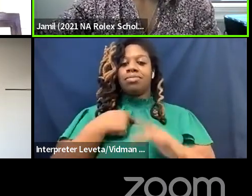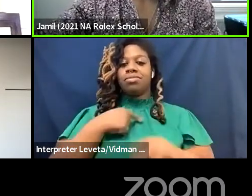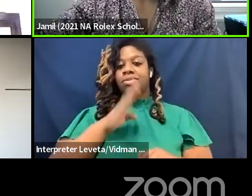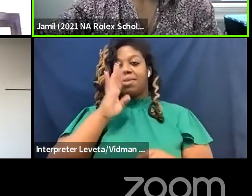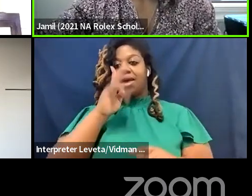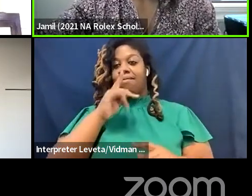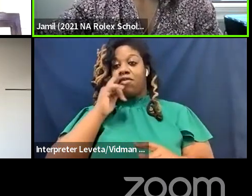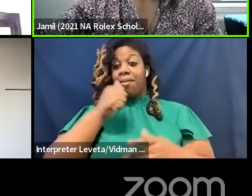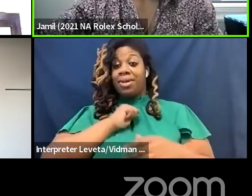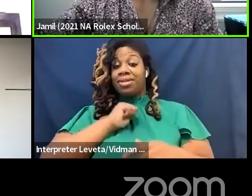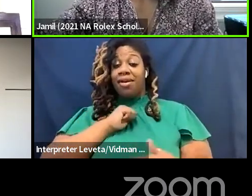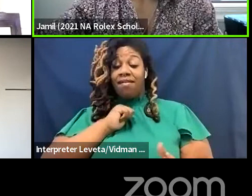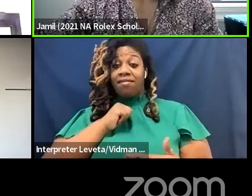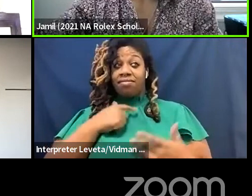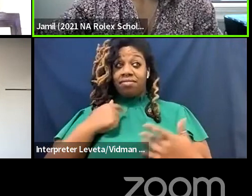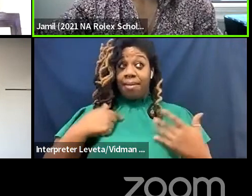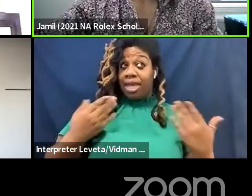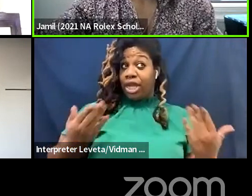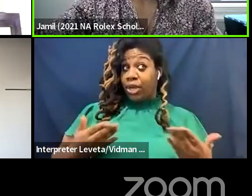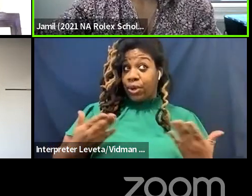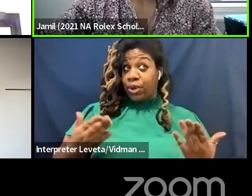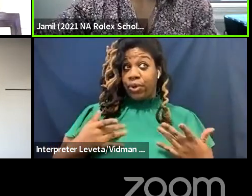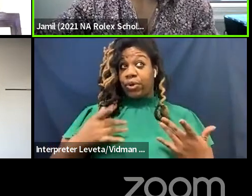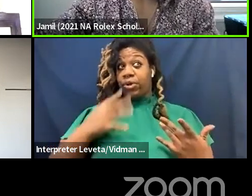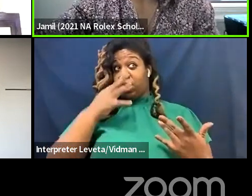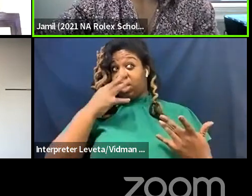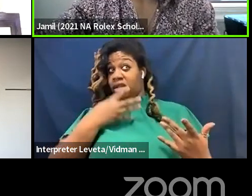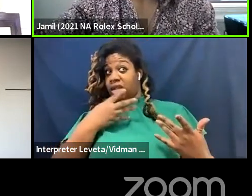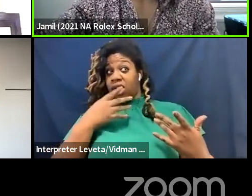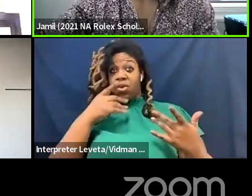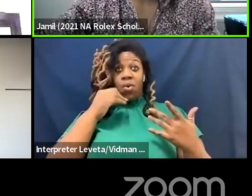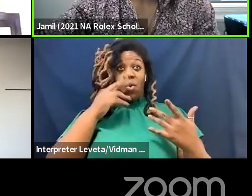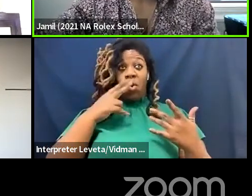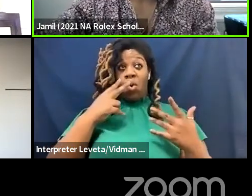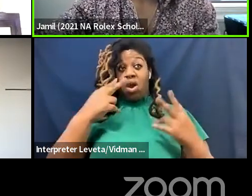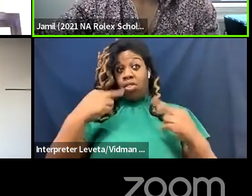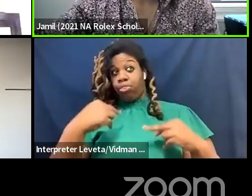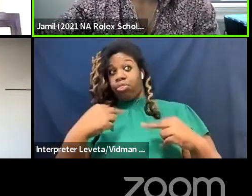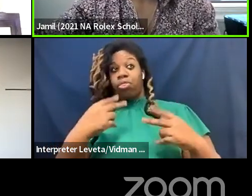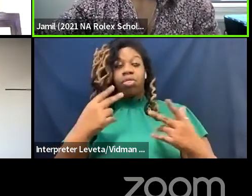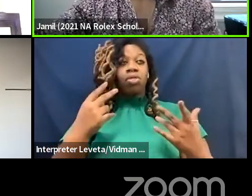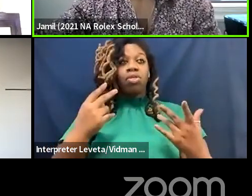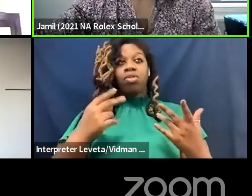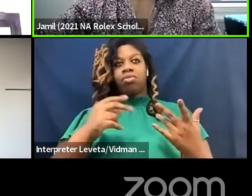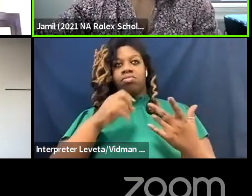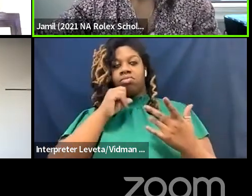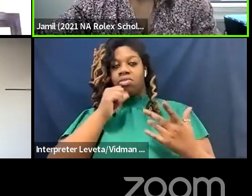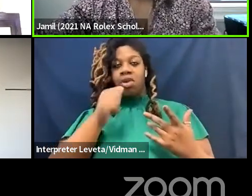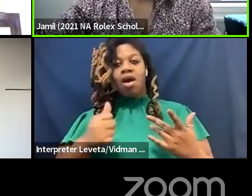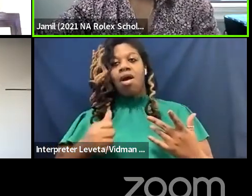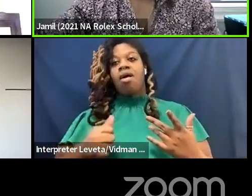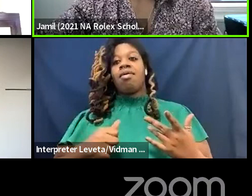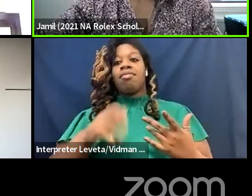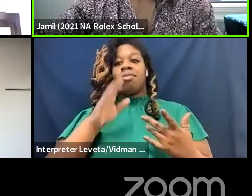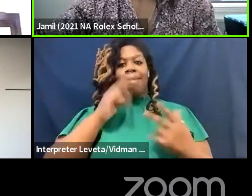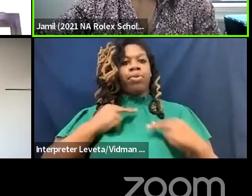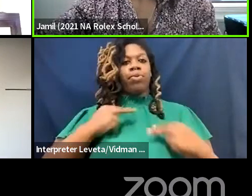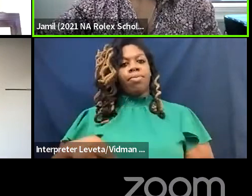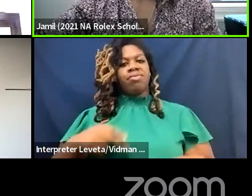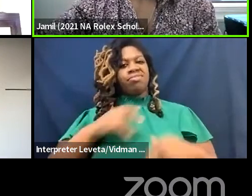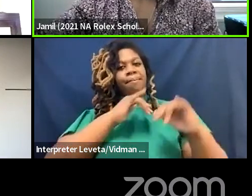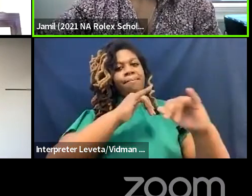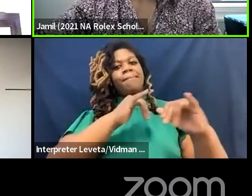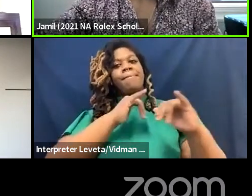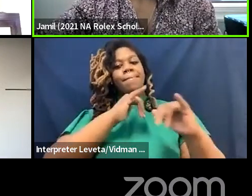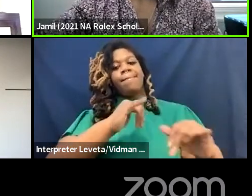I'm here, and no, you're not gonna treat me like this. I'm a human being, just like you.